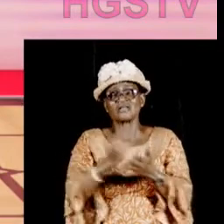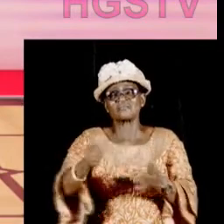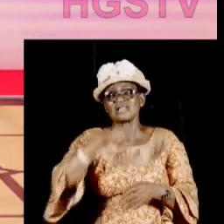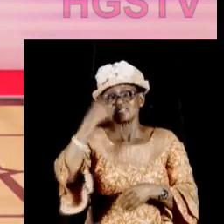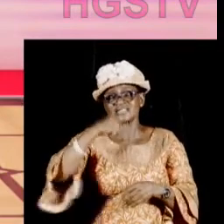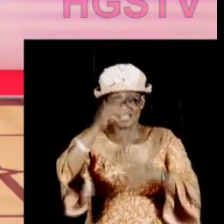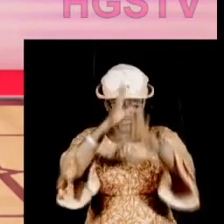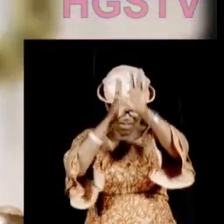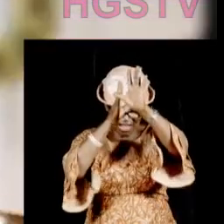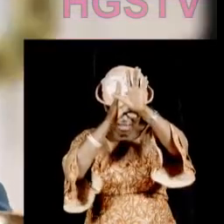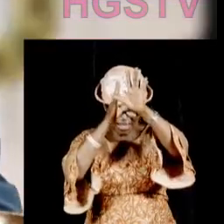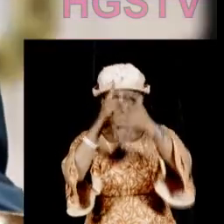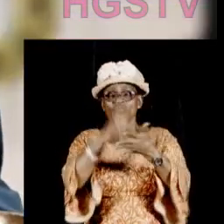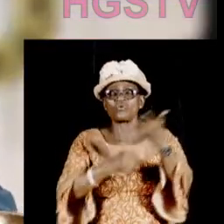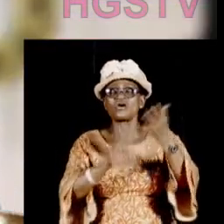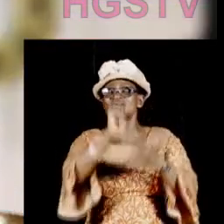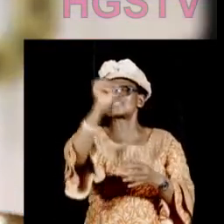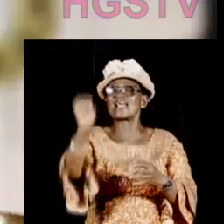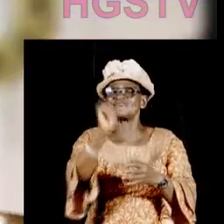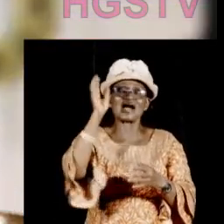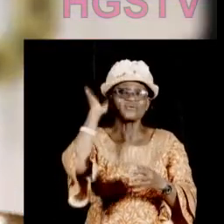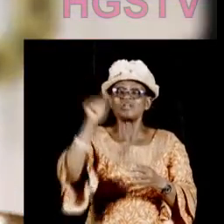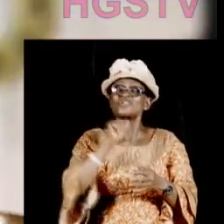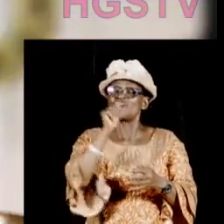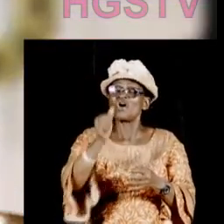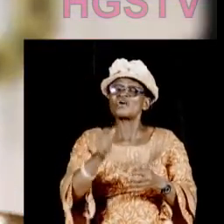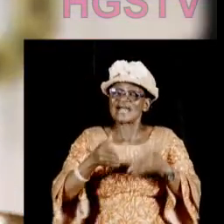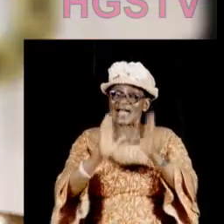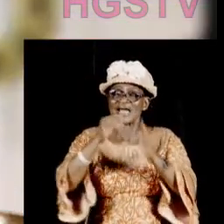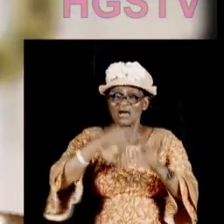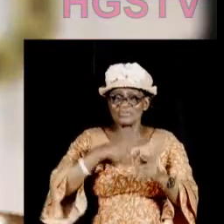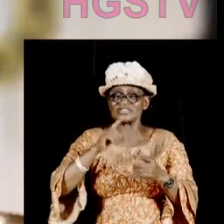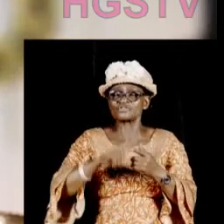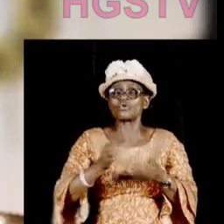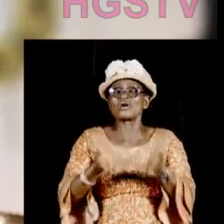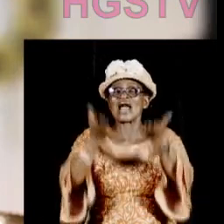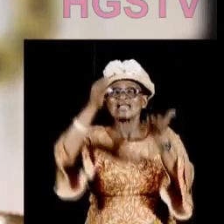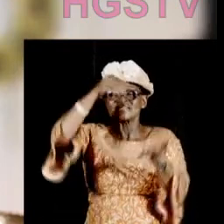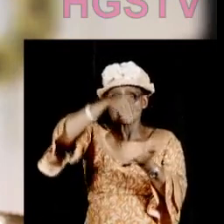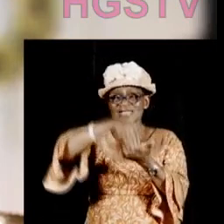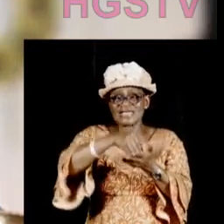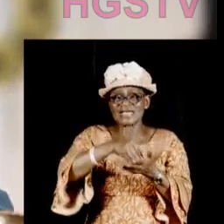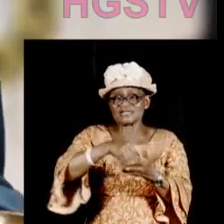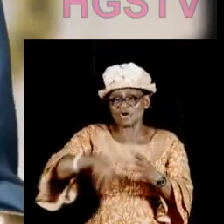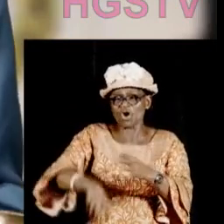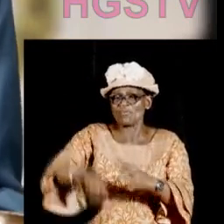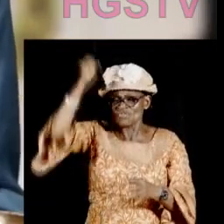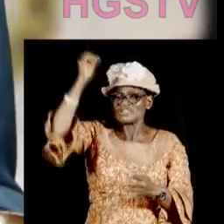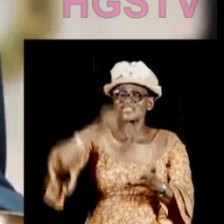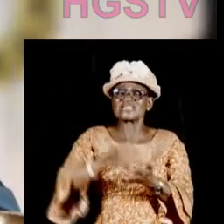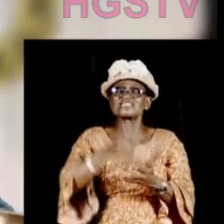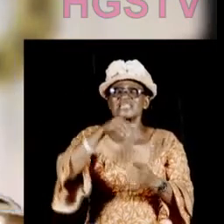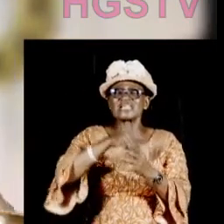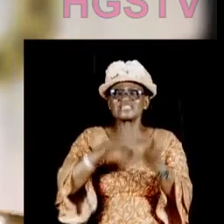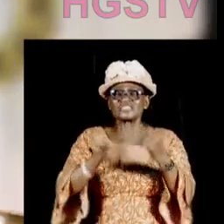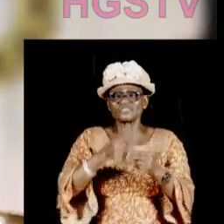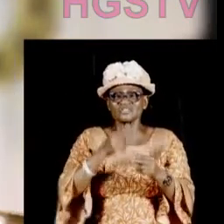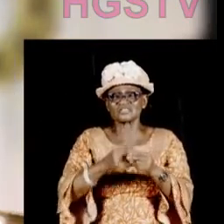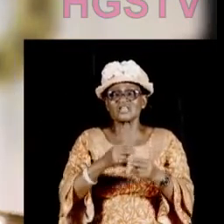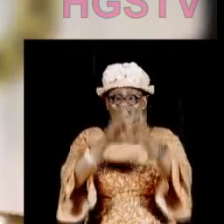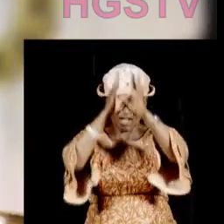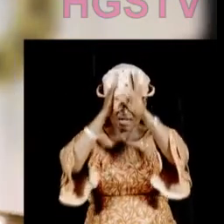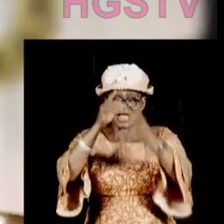Father, whatever will not allow me to rise again, uproot it in Jesus' name. Father, whatsoever